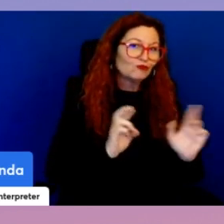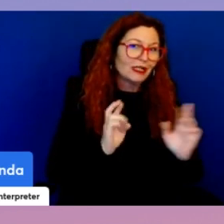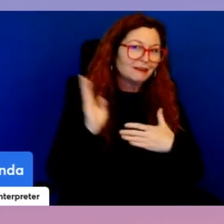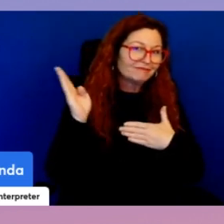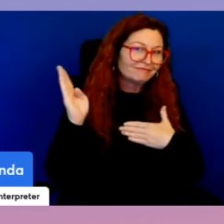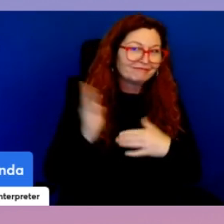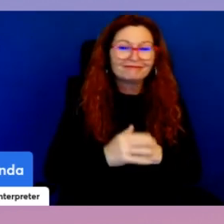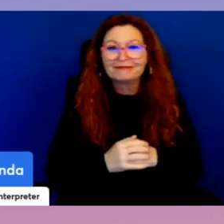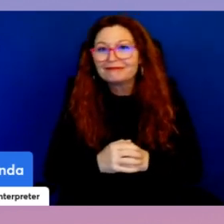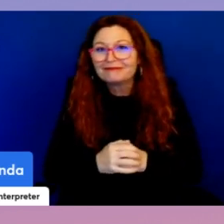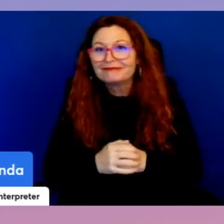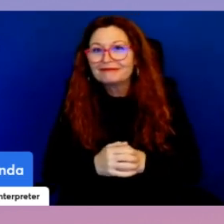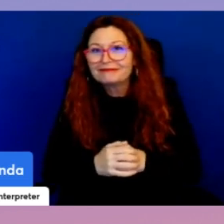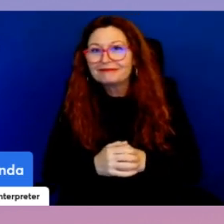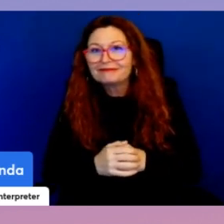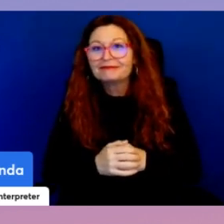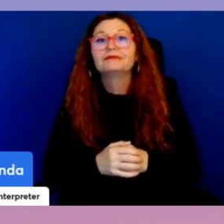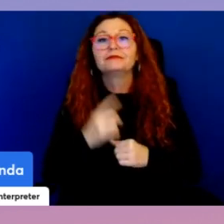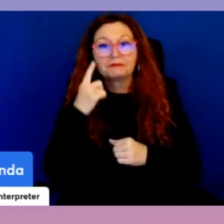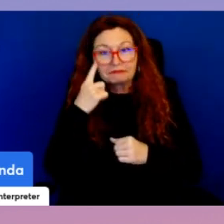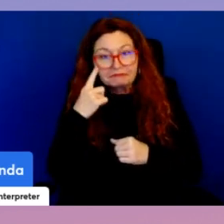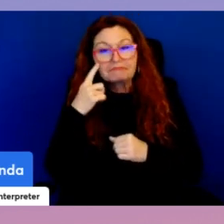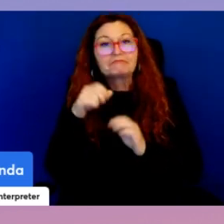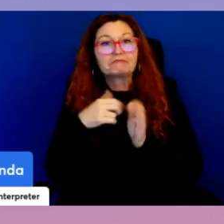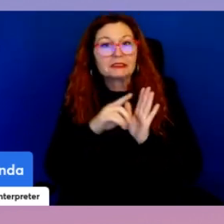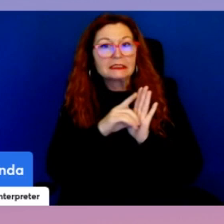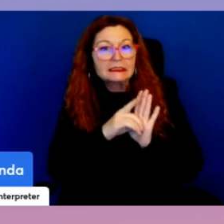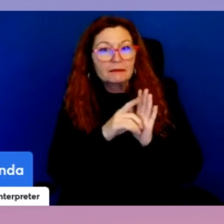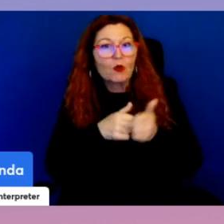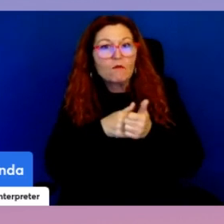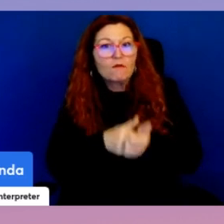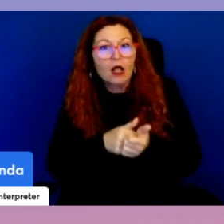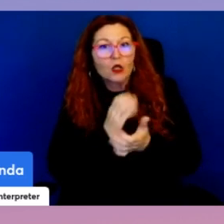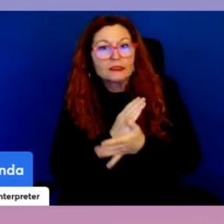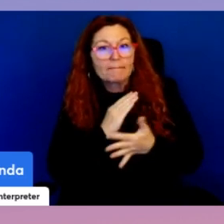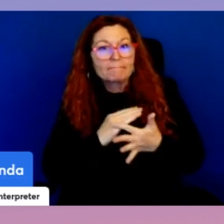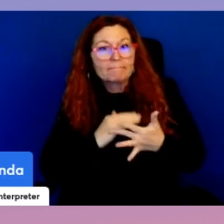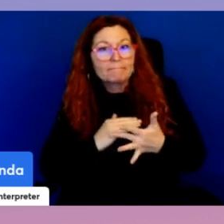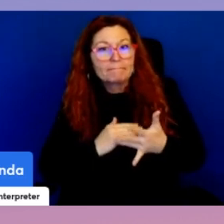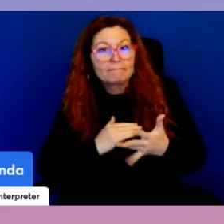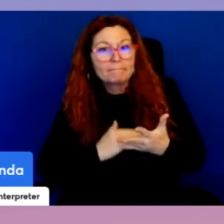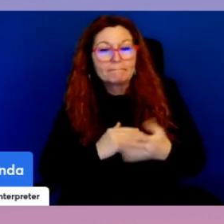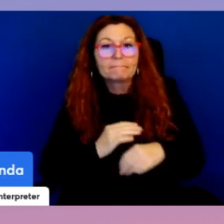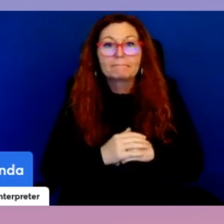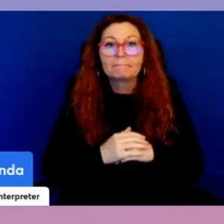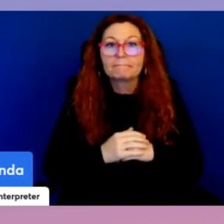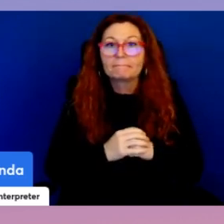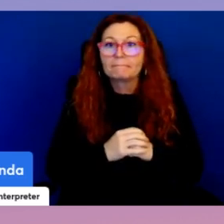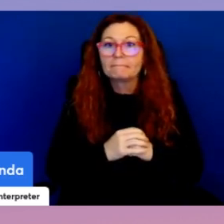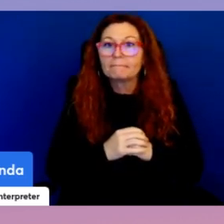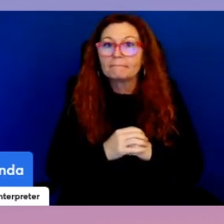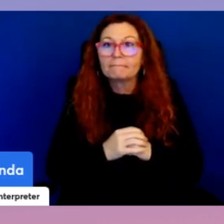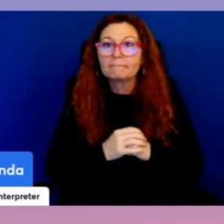And we start to look at the demo steps one by one over here.